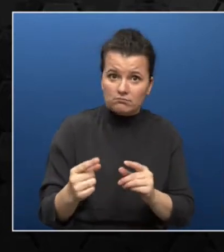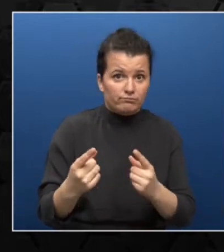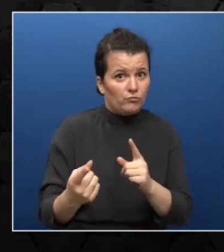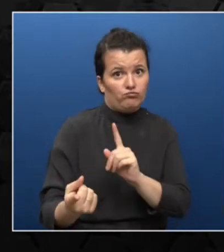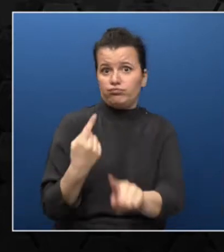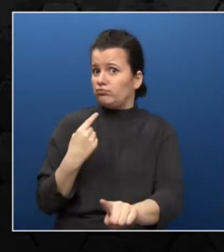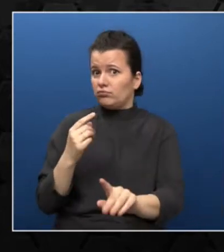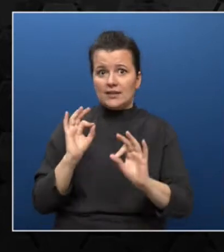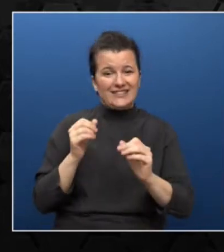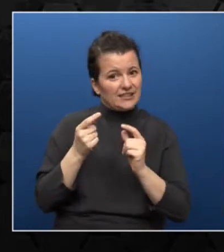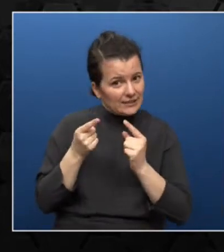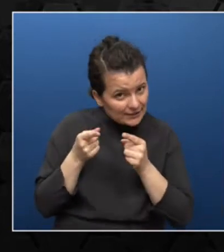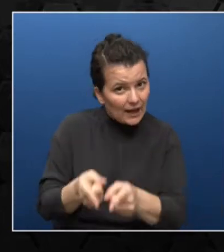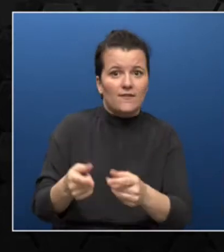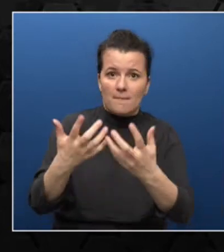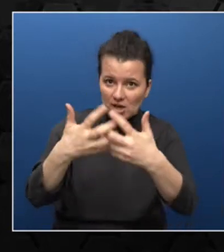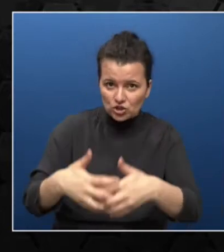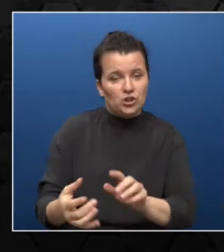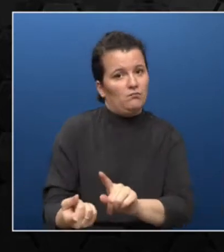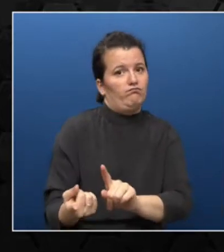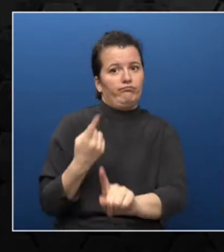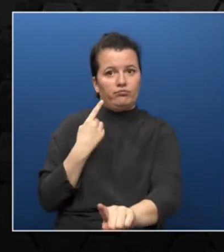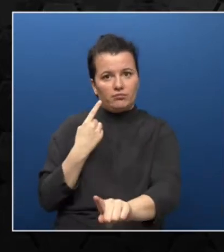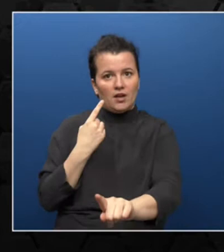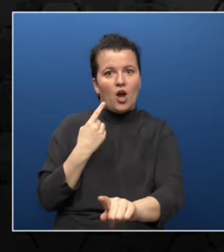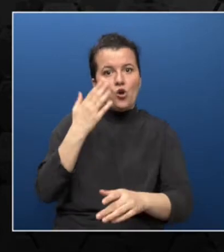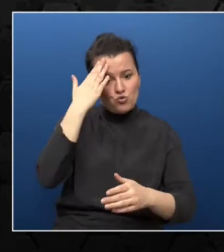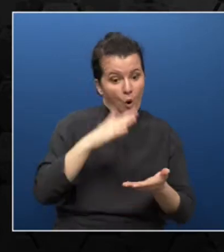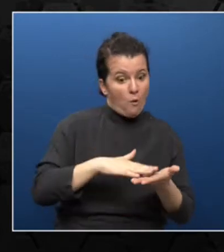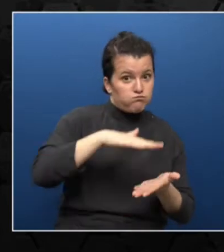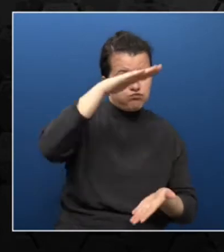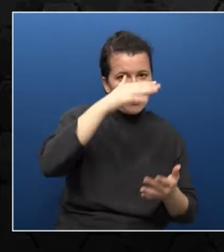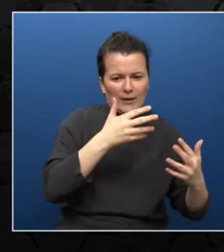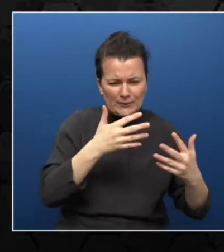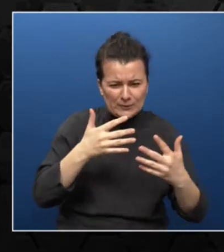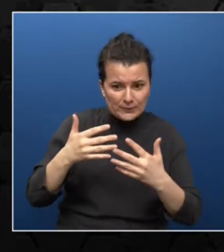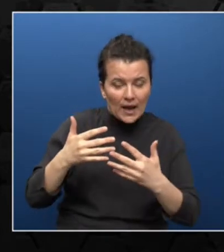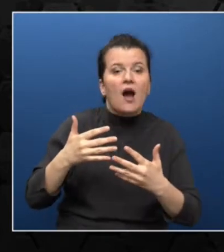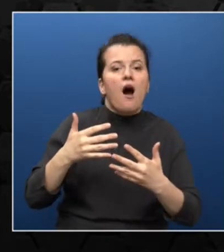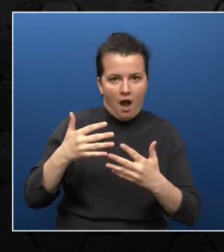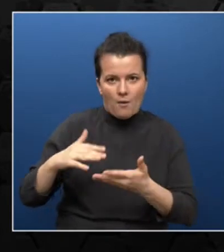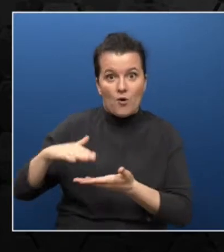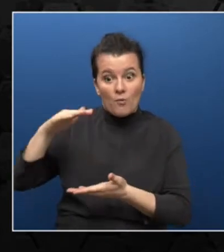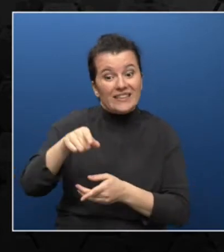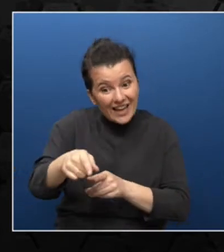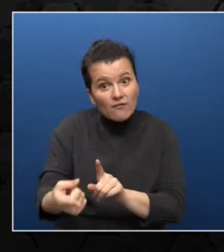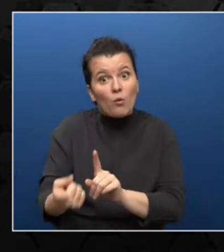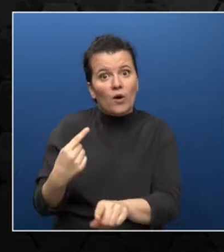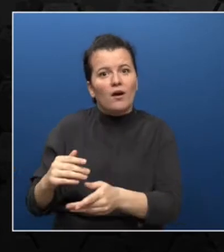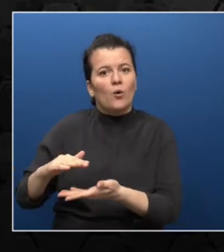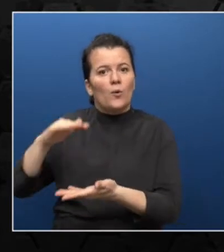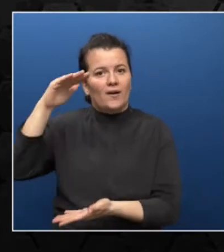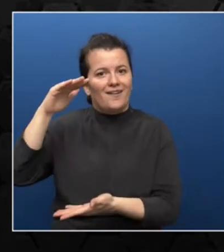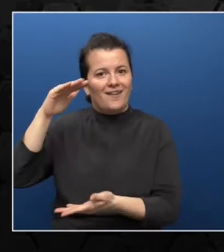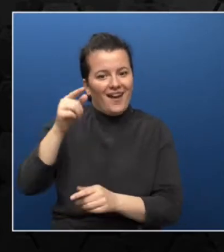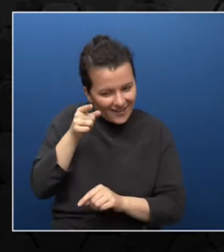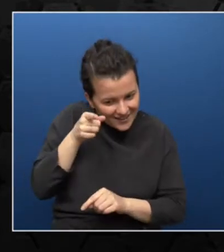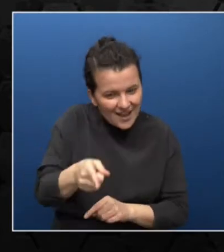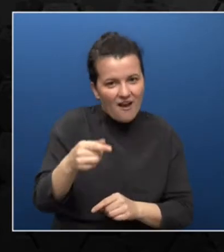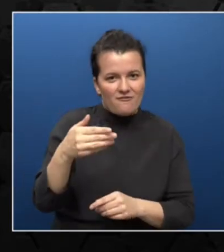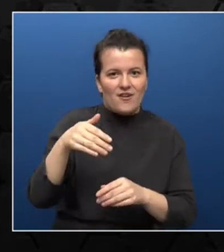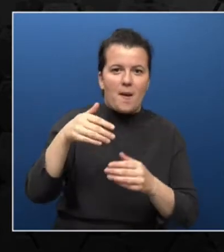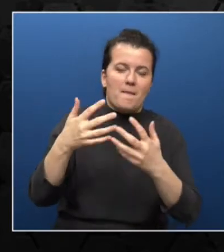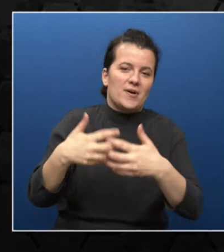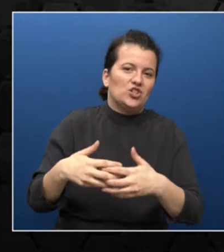going to be doing some calculations using the algorithms and stuff. Deep learning is basically when we, we have your input, like I mentioned,